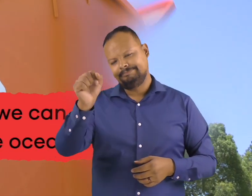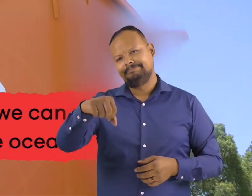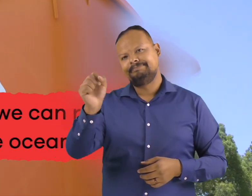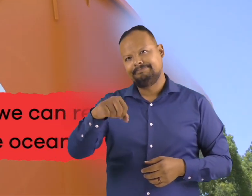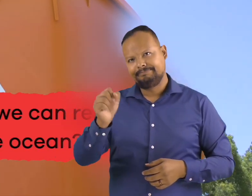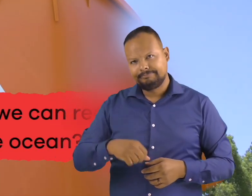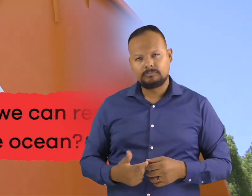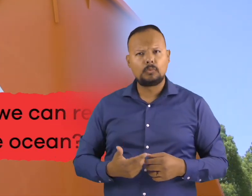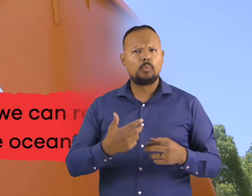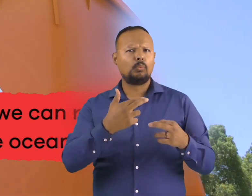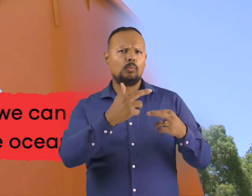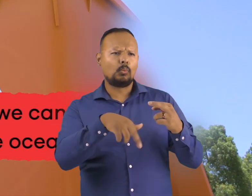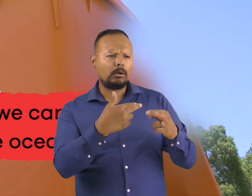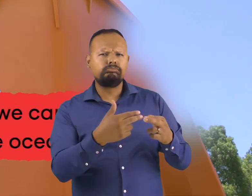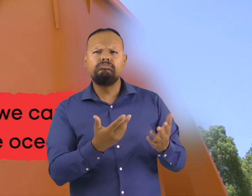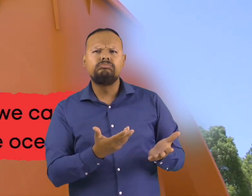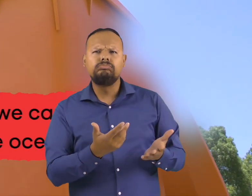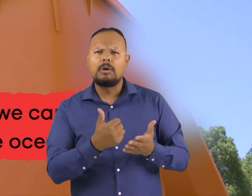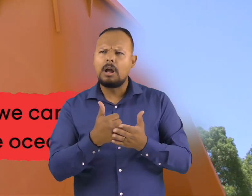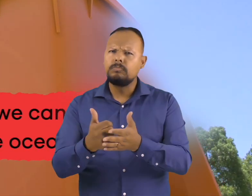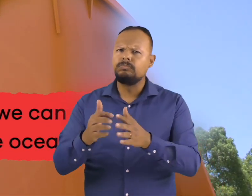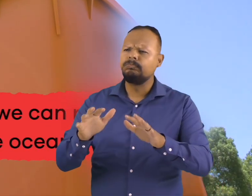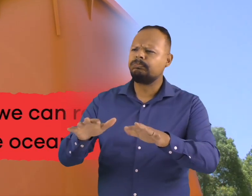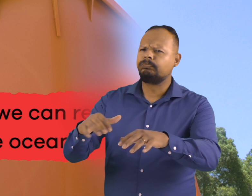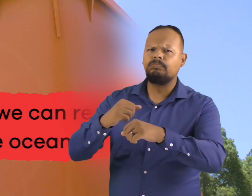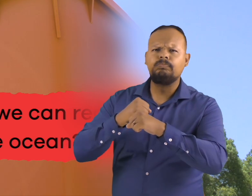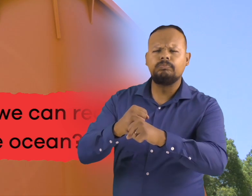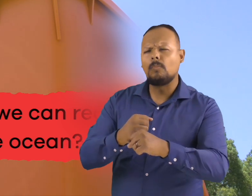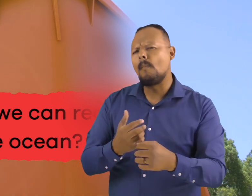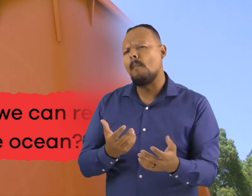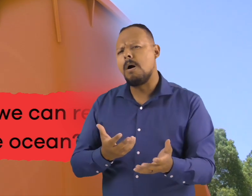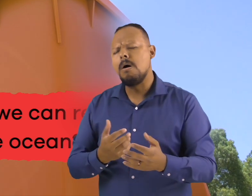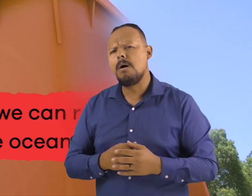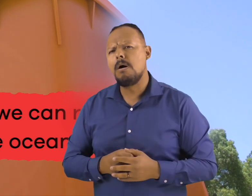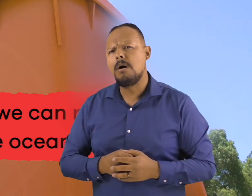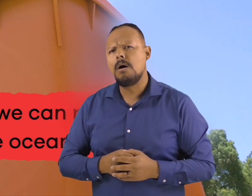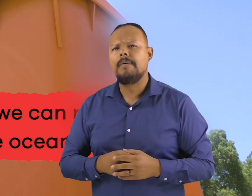something that we can recycle to help protect the ocean?